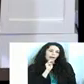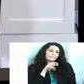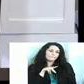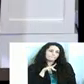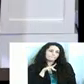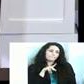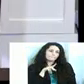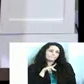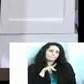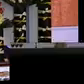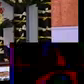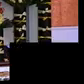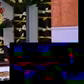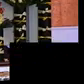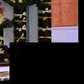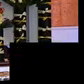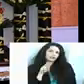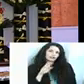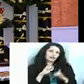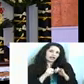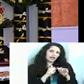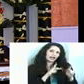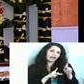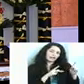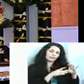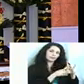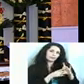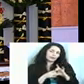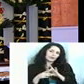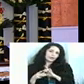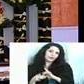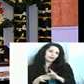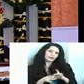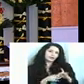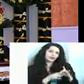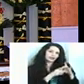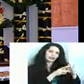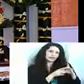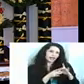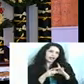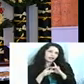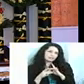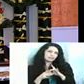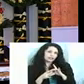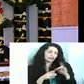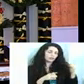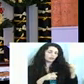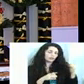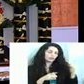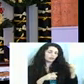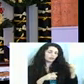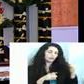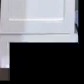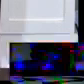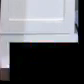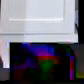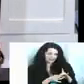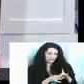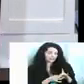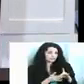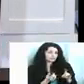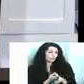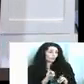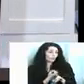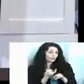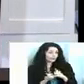which we are a people who are connecting, a people who are connecting one with the other. And so appropriate